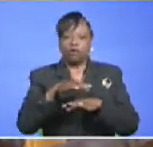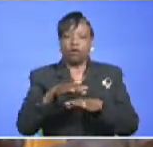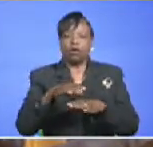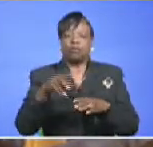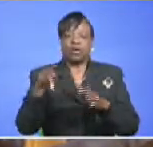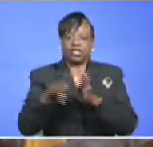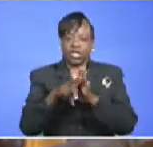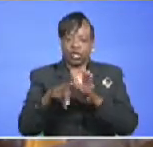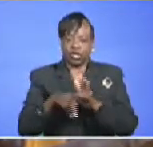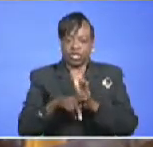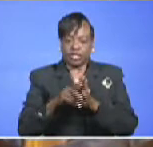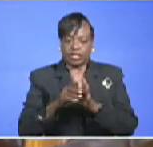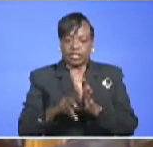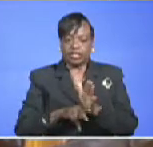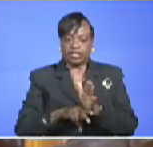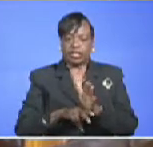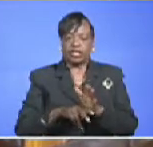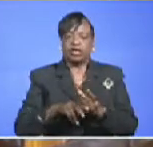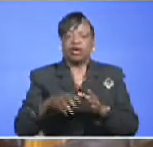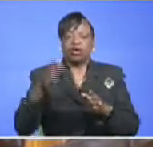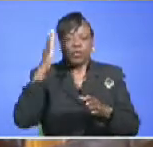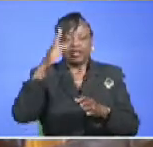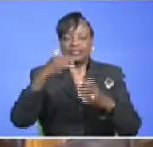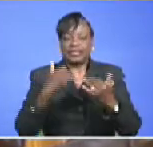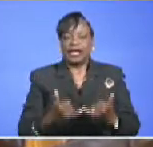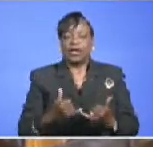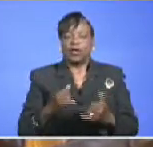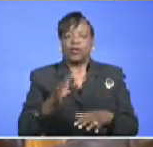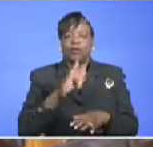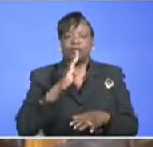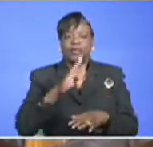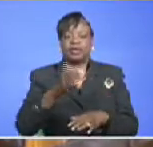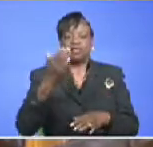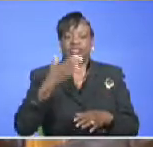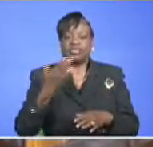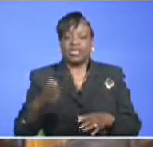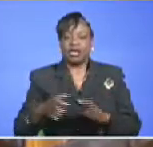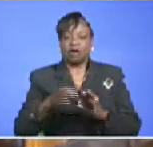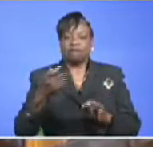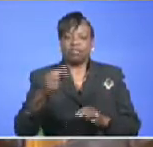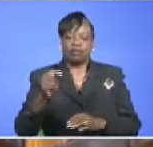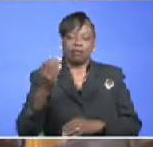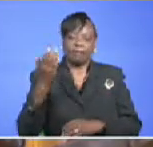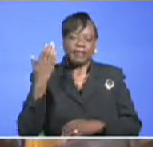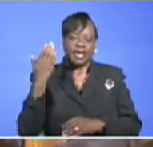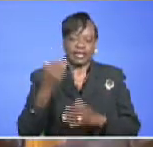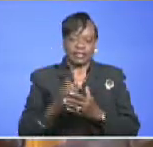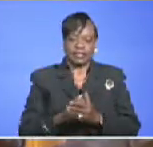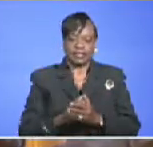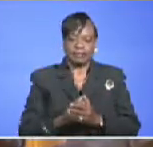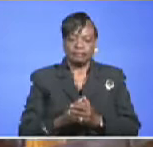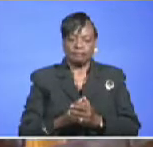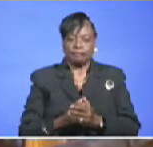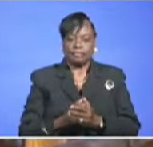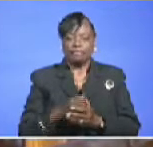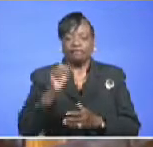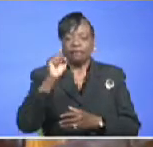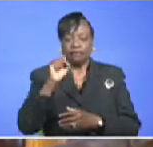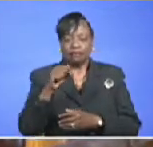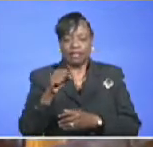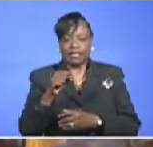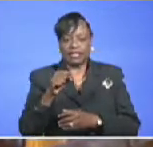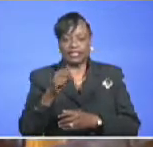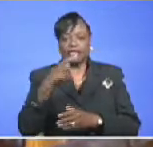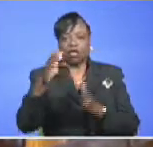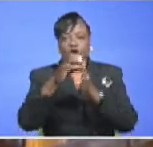the executive arm of government will now be a thing of the past. Certainly,